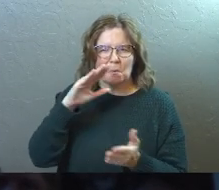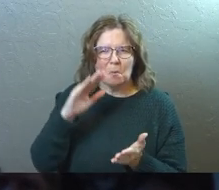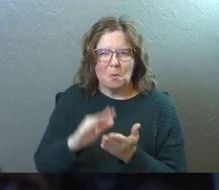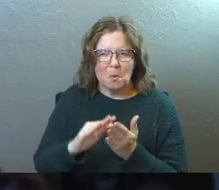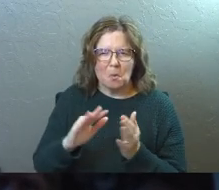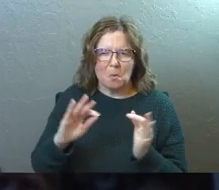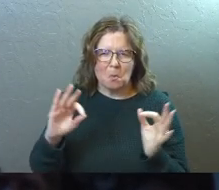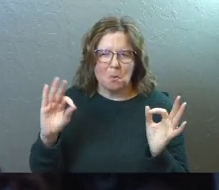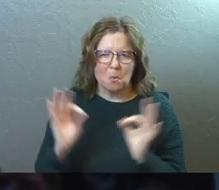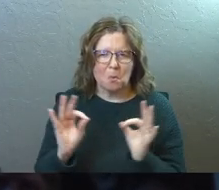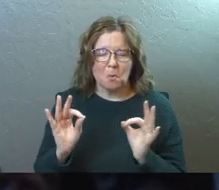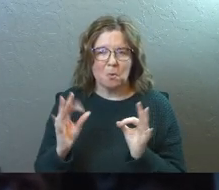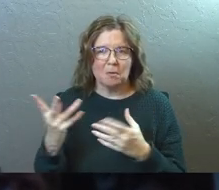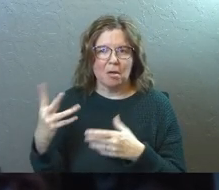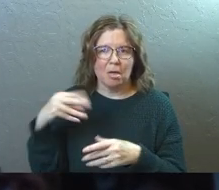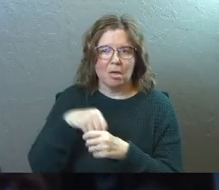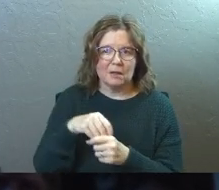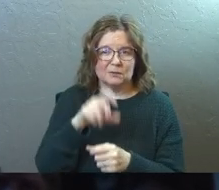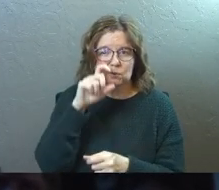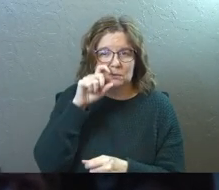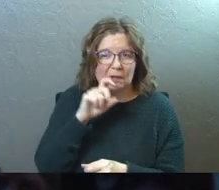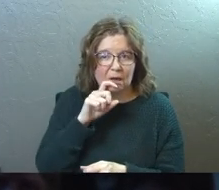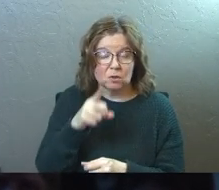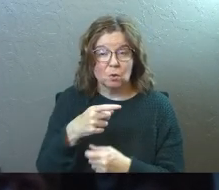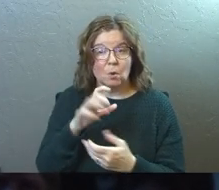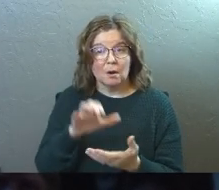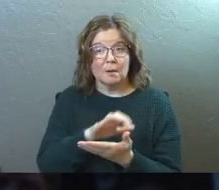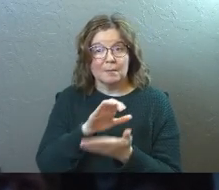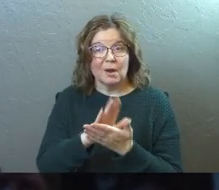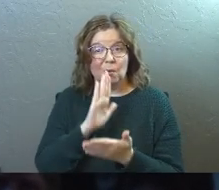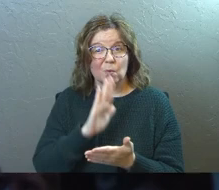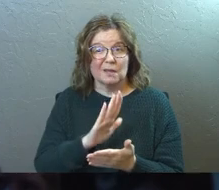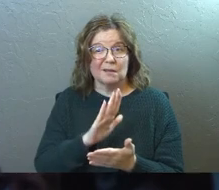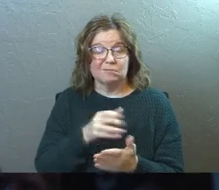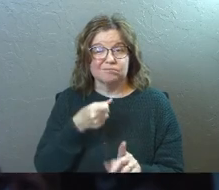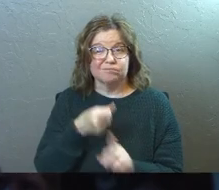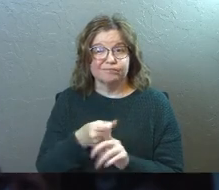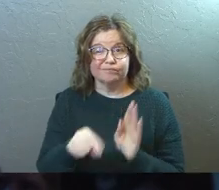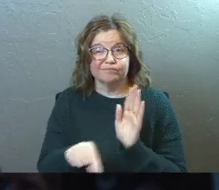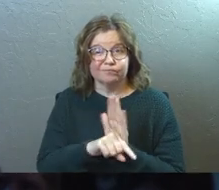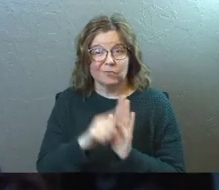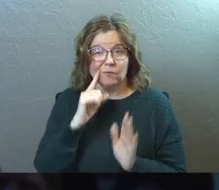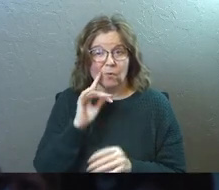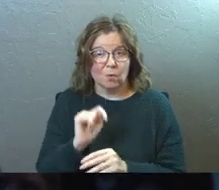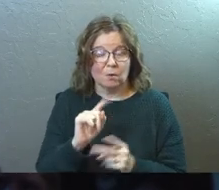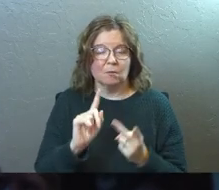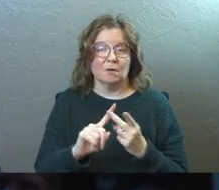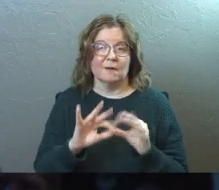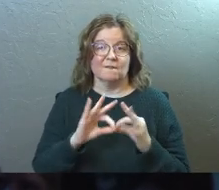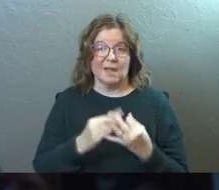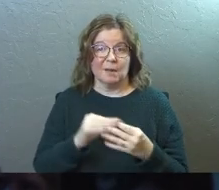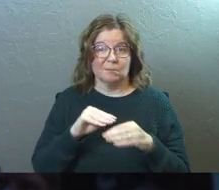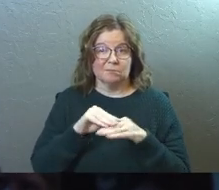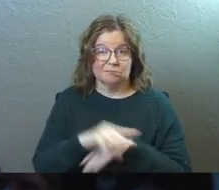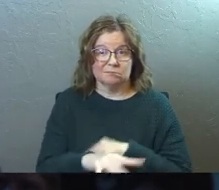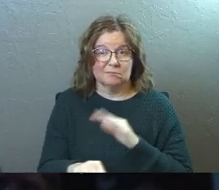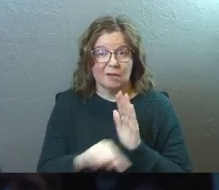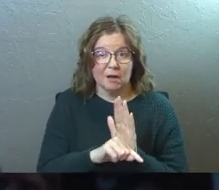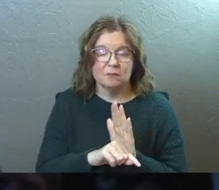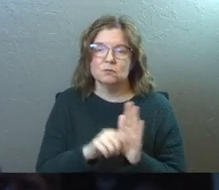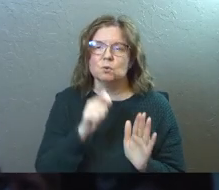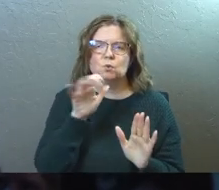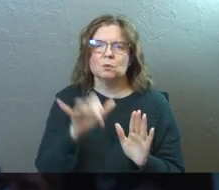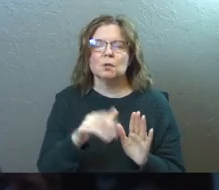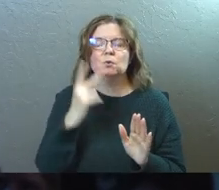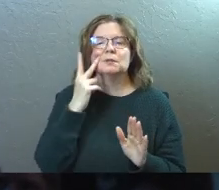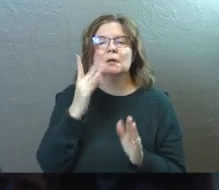small value system into sex, your marriage will suffer for it. Your family will suffer for it. So don't do that. You